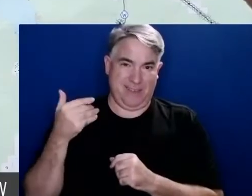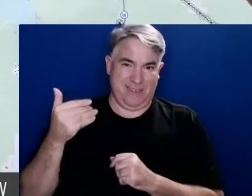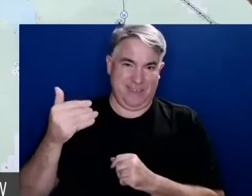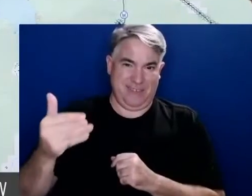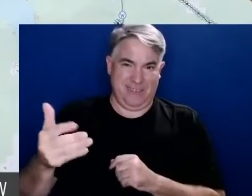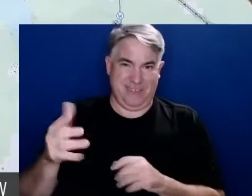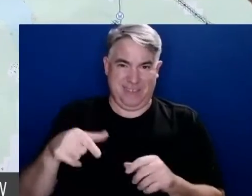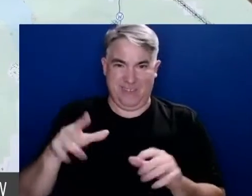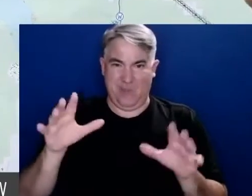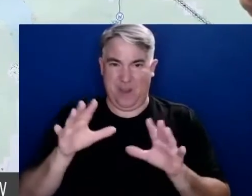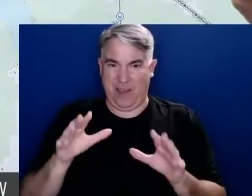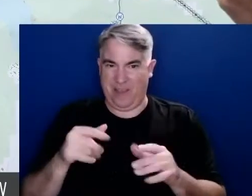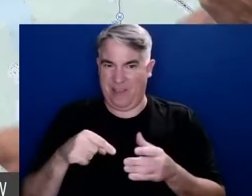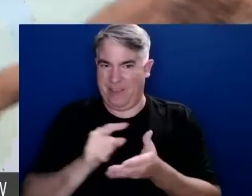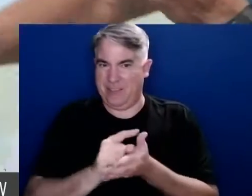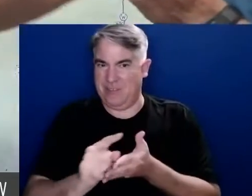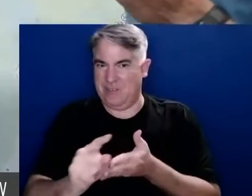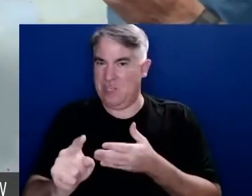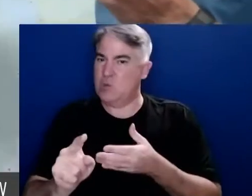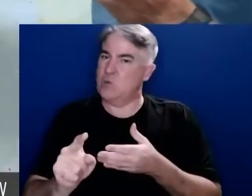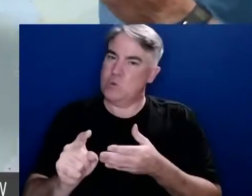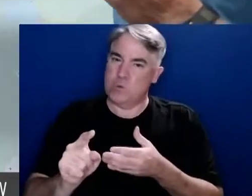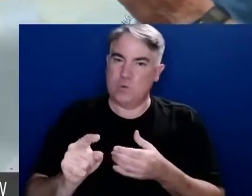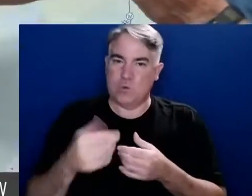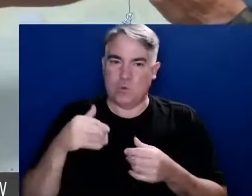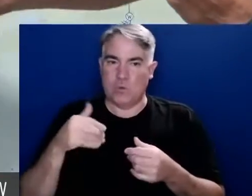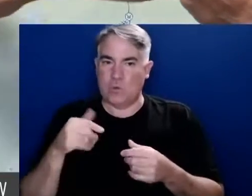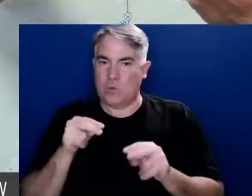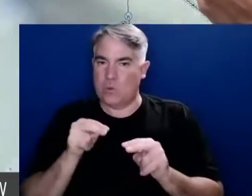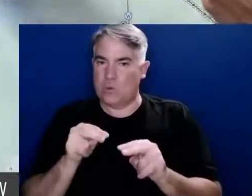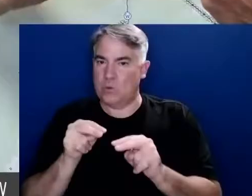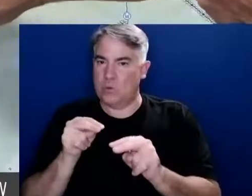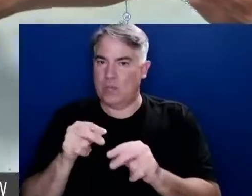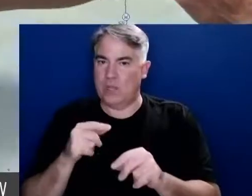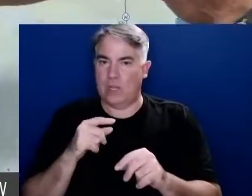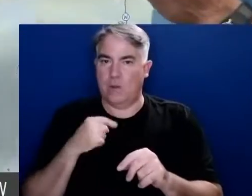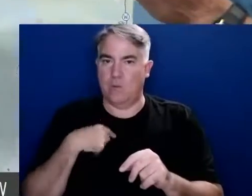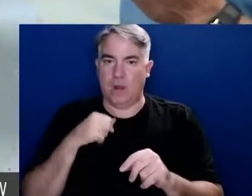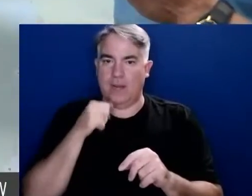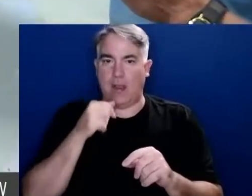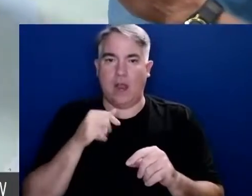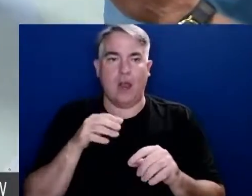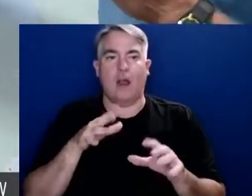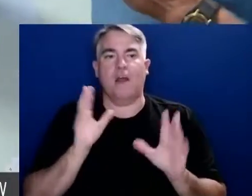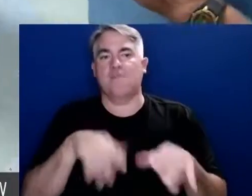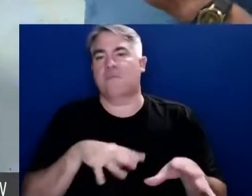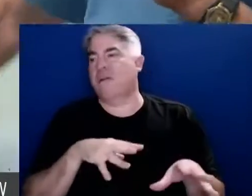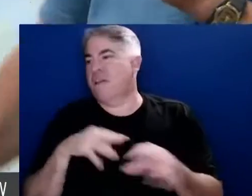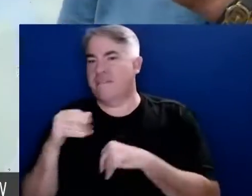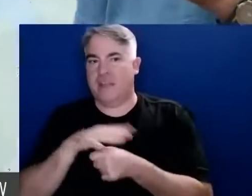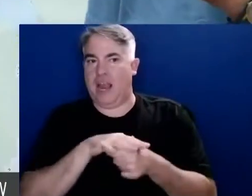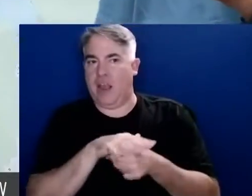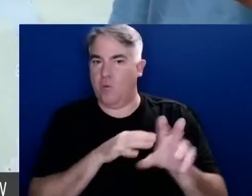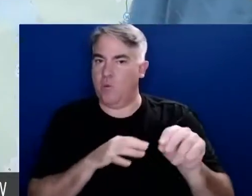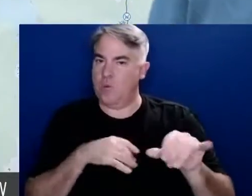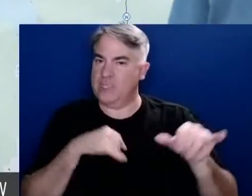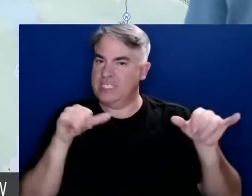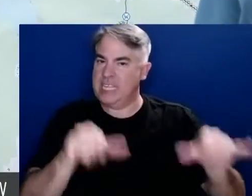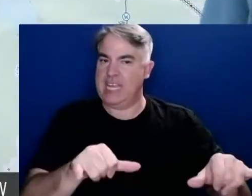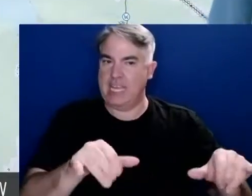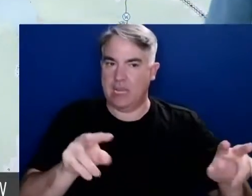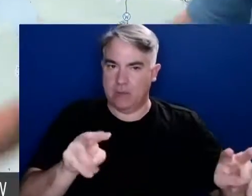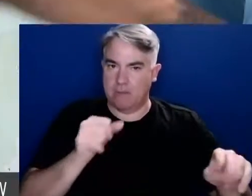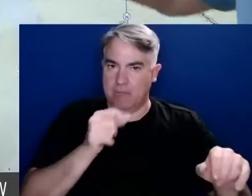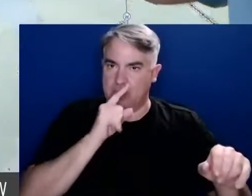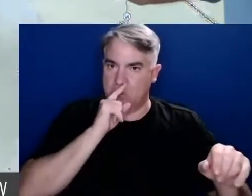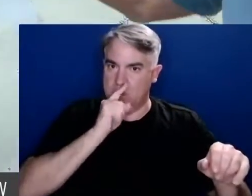are not moving out of these areas too quickly. We pay attention to that, and we'll leave plenty of folks in there to be